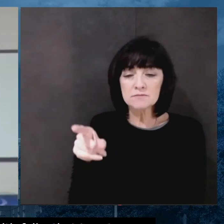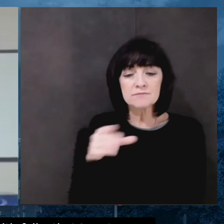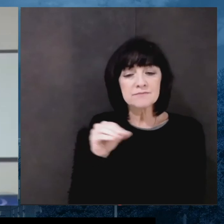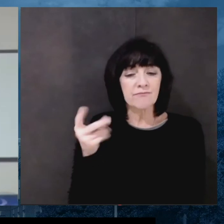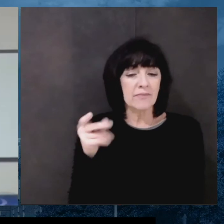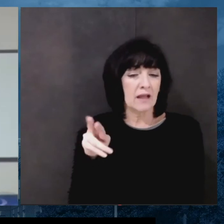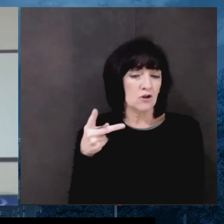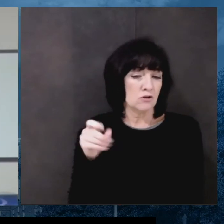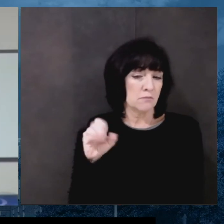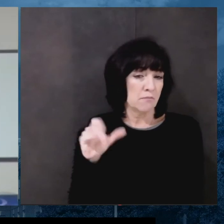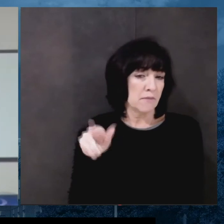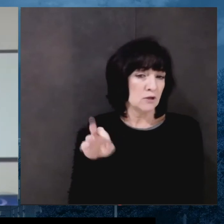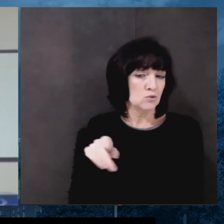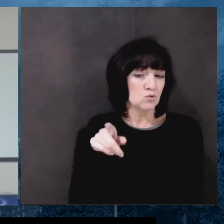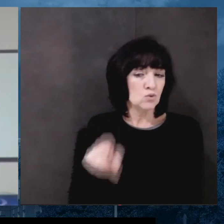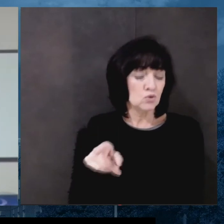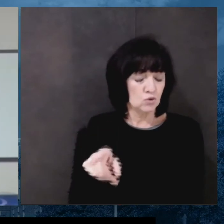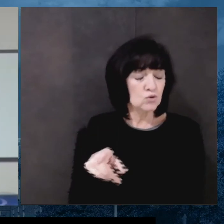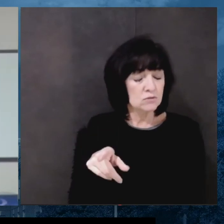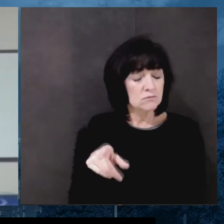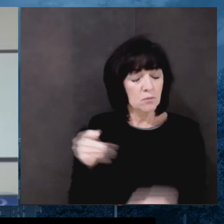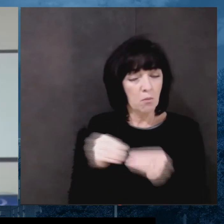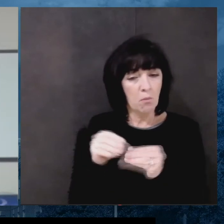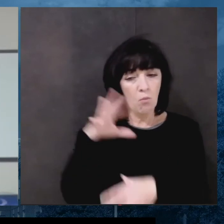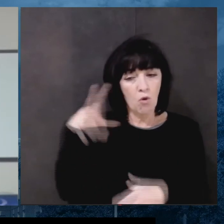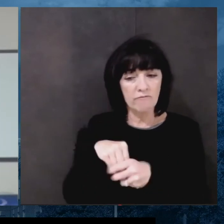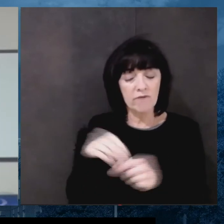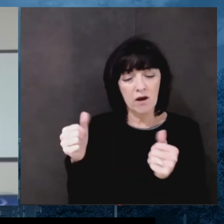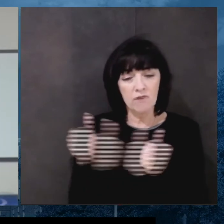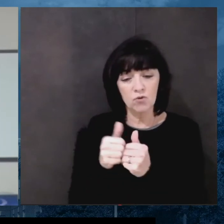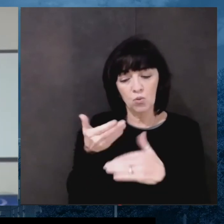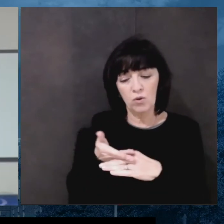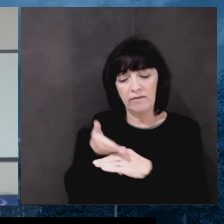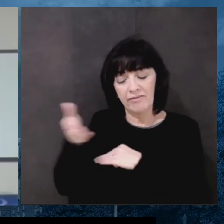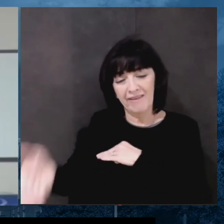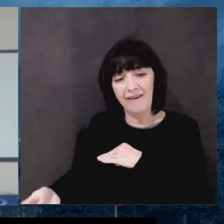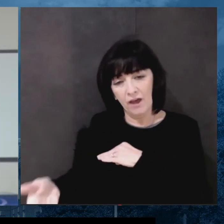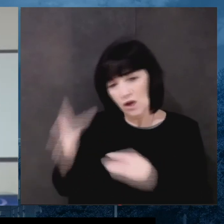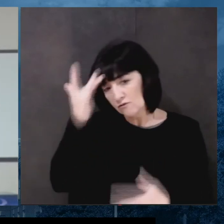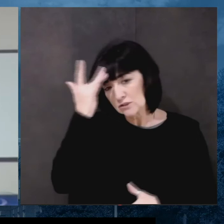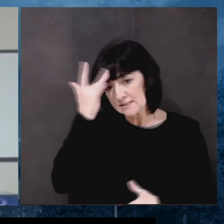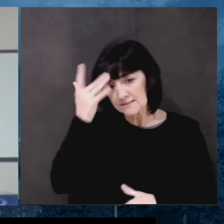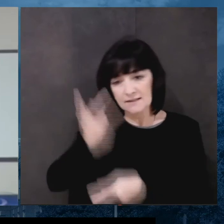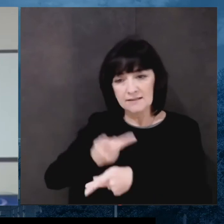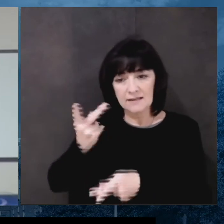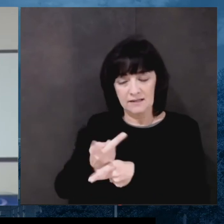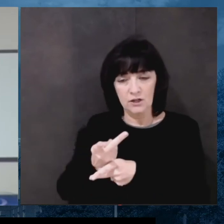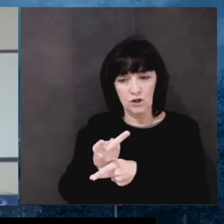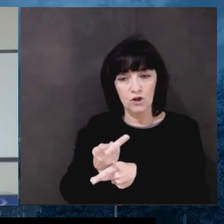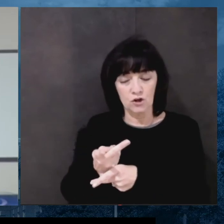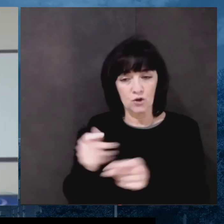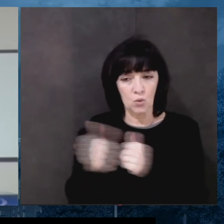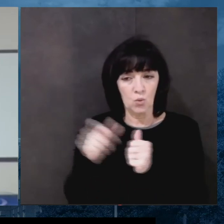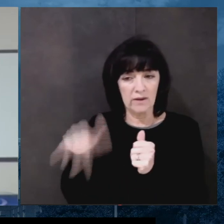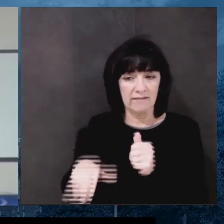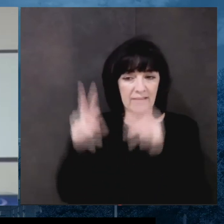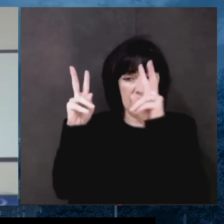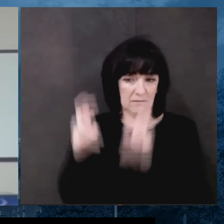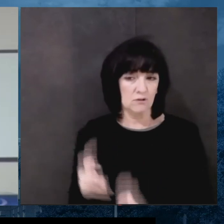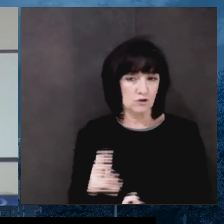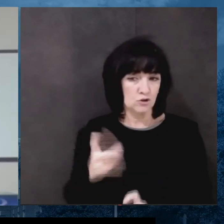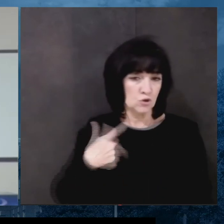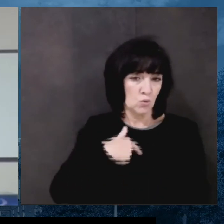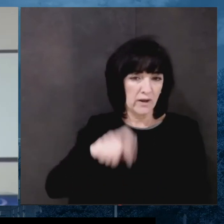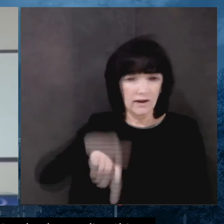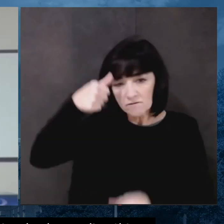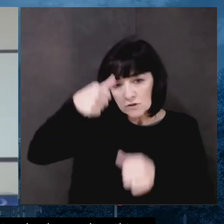more involved with the post-acute care stakeholders regarding this issue. This issue, we have to